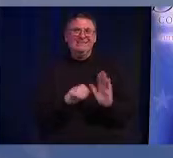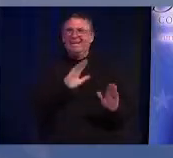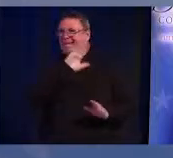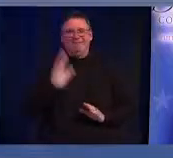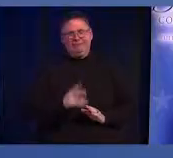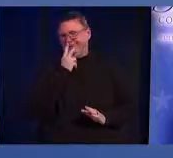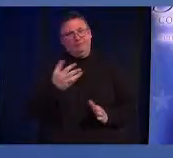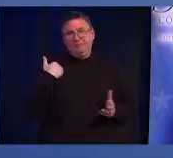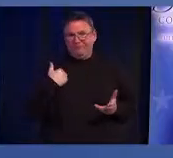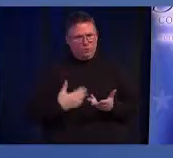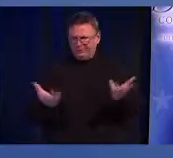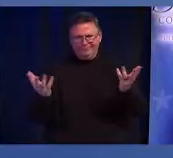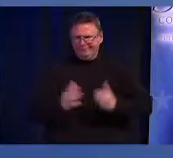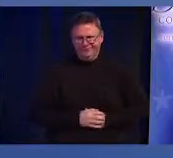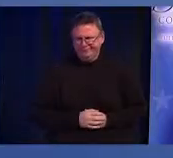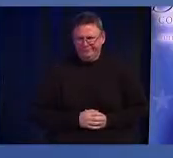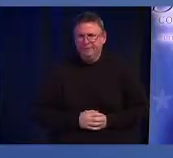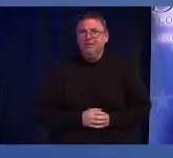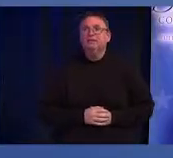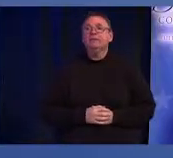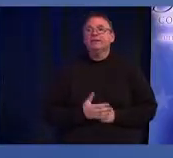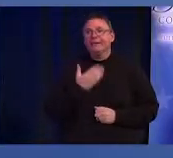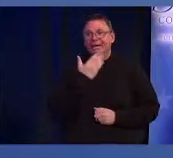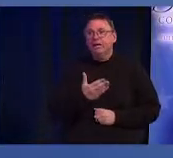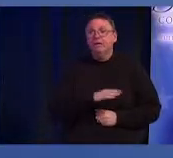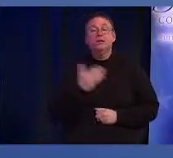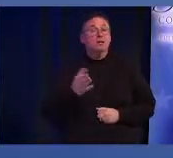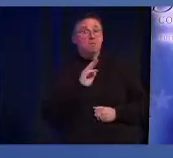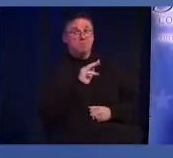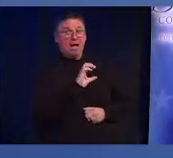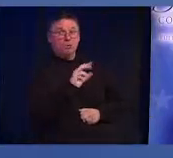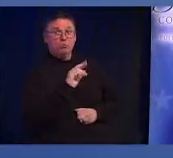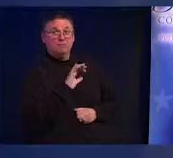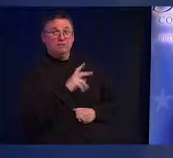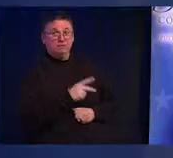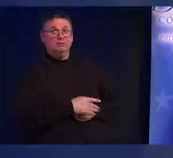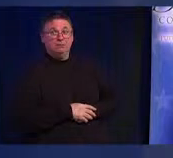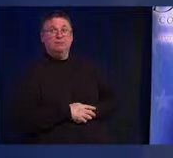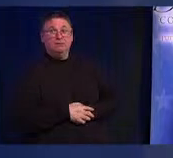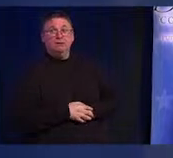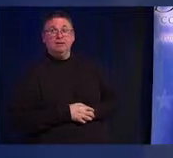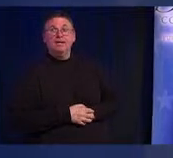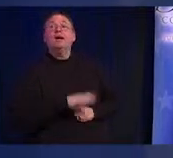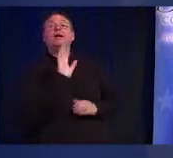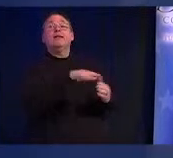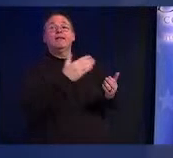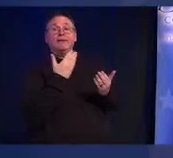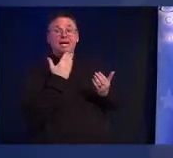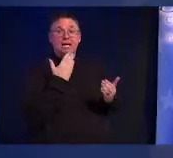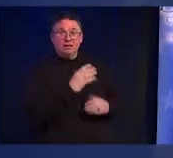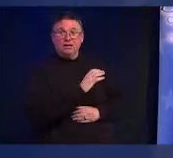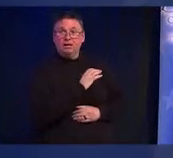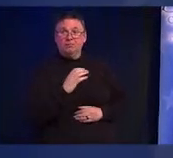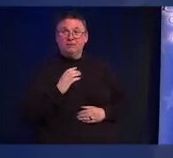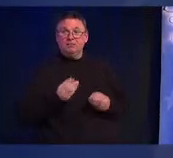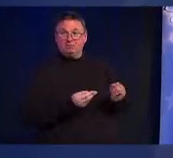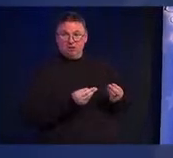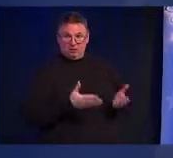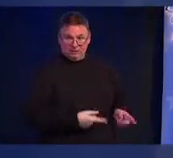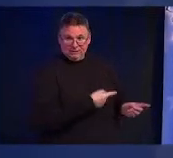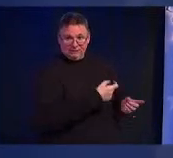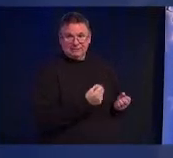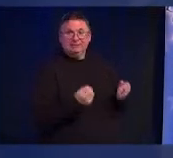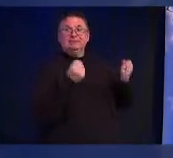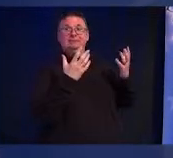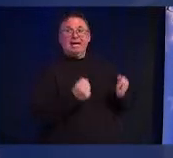before. Thank you. Ms. McCormick, you have 30 seconds. Yeah, first of all, I'd like to thank the commission, the moderator, the signer as